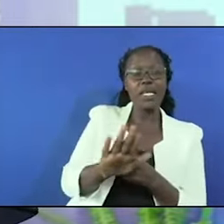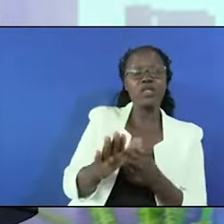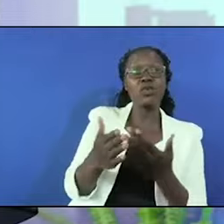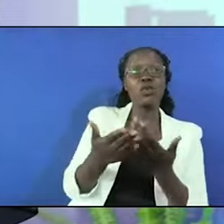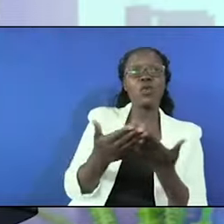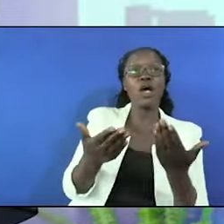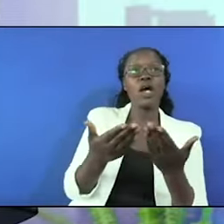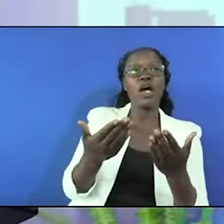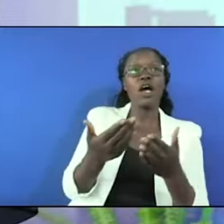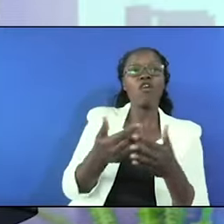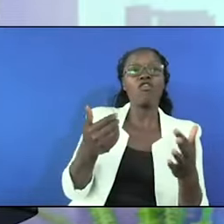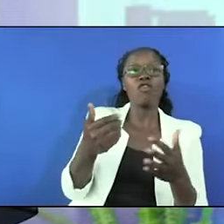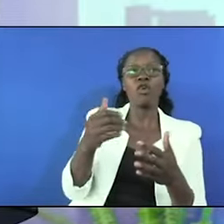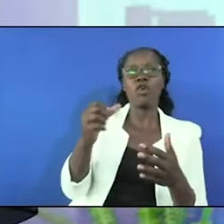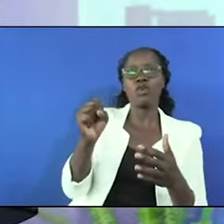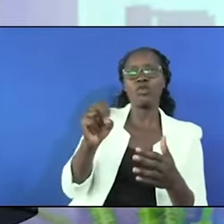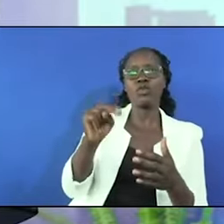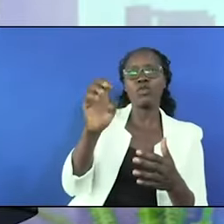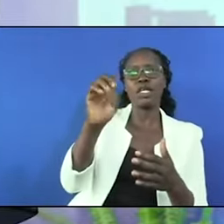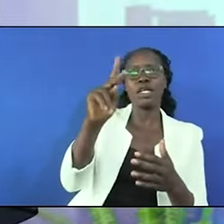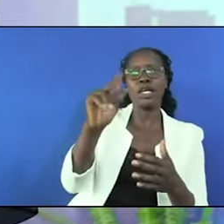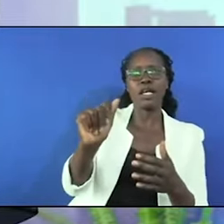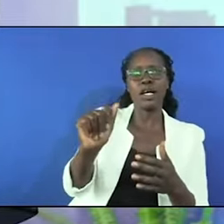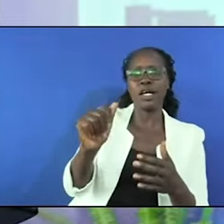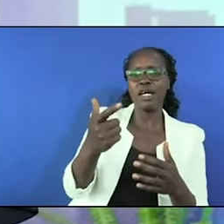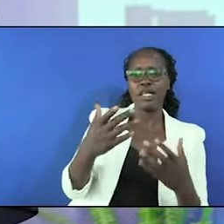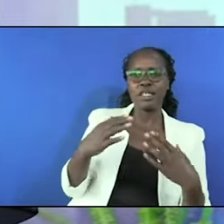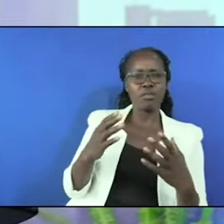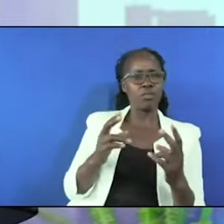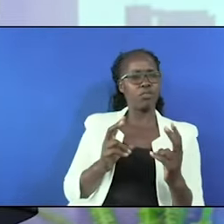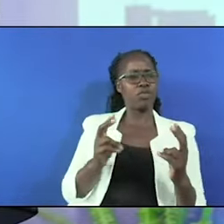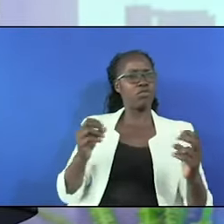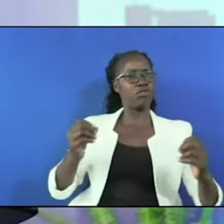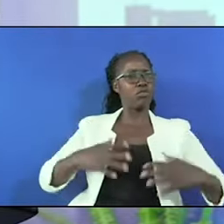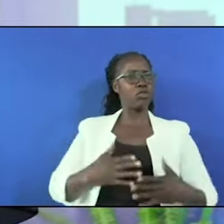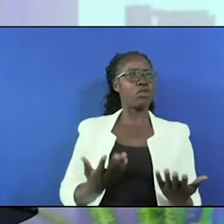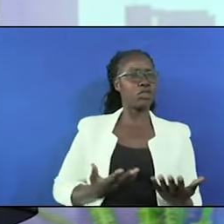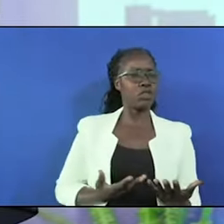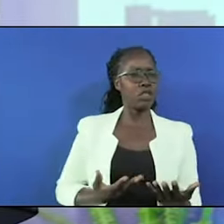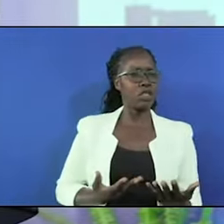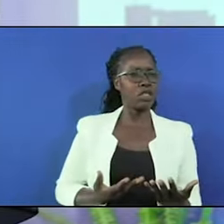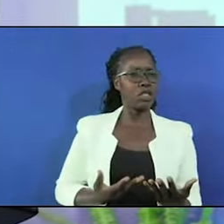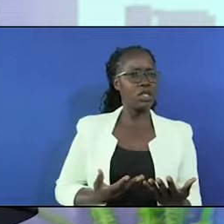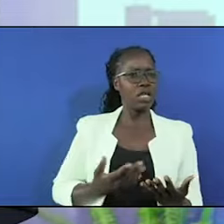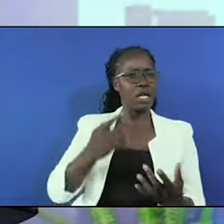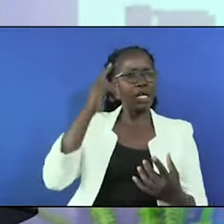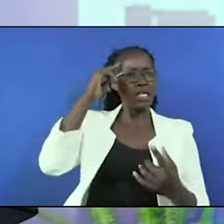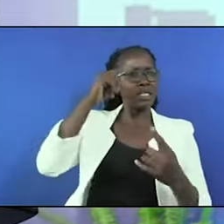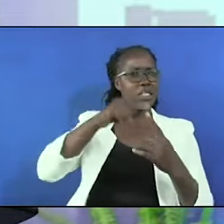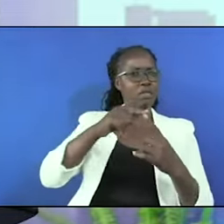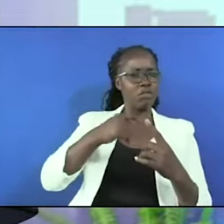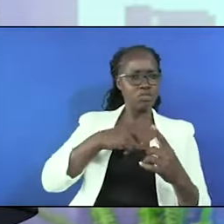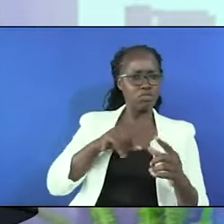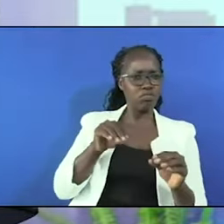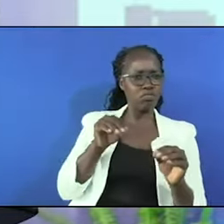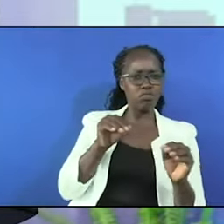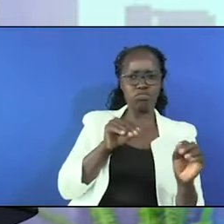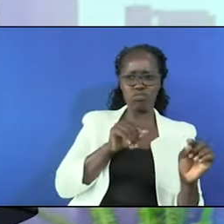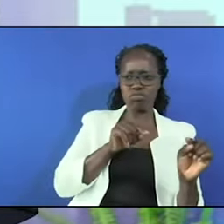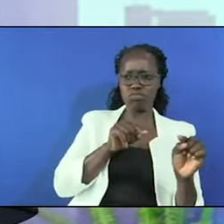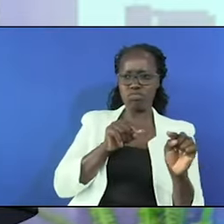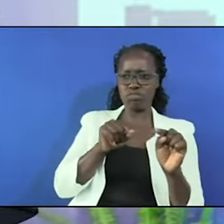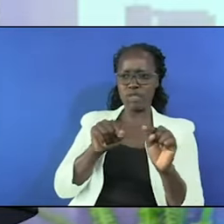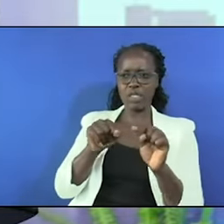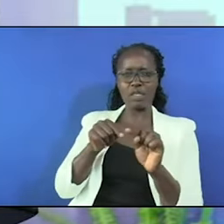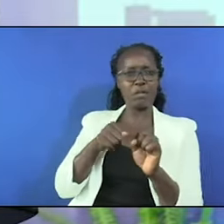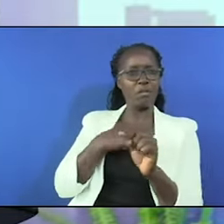from the school, the name is Nyaikuro. So the people shortcut to come there. So a teacher was coming from there. And you know, my friend